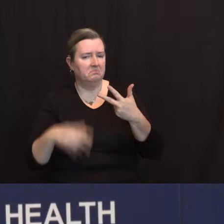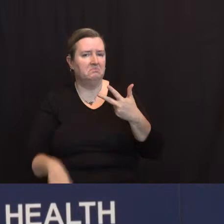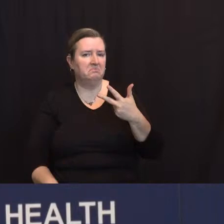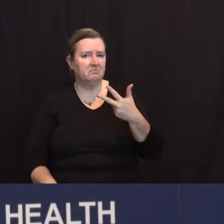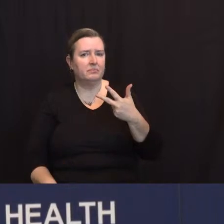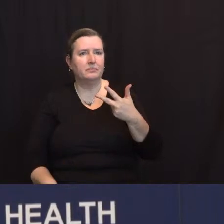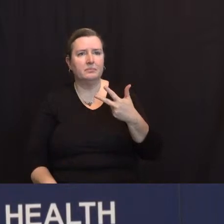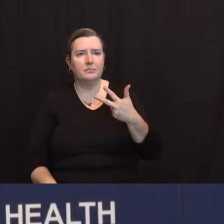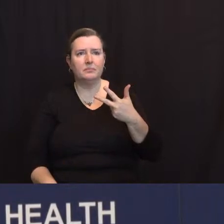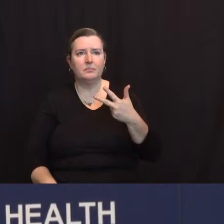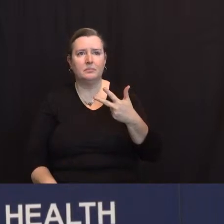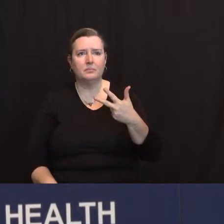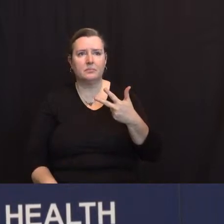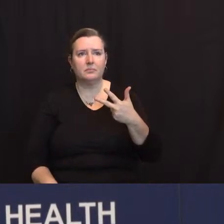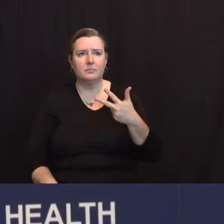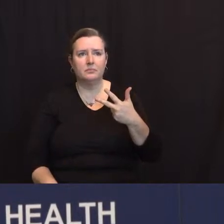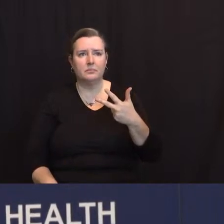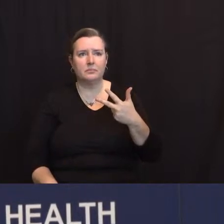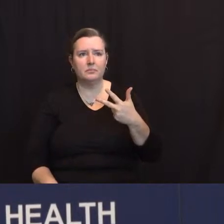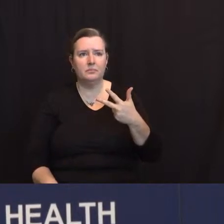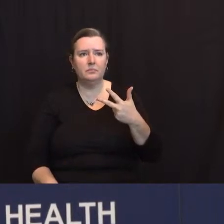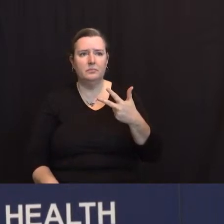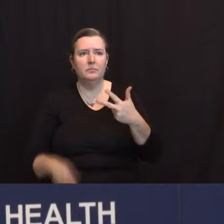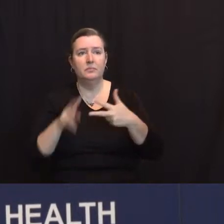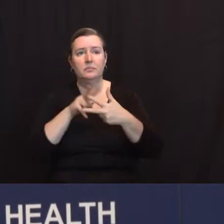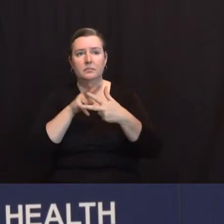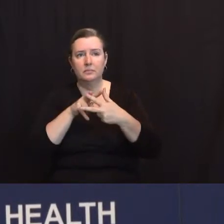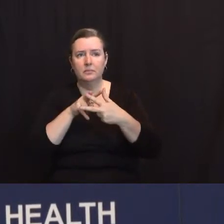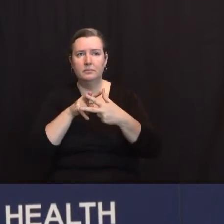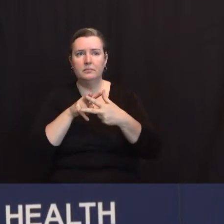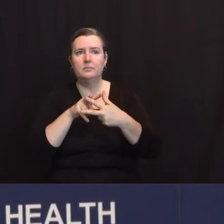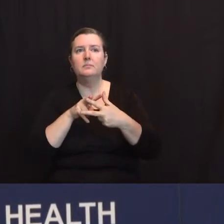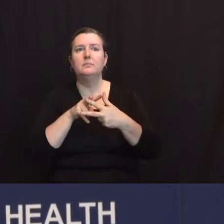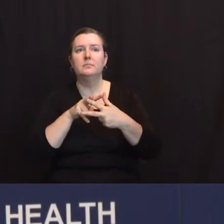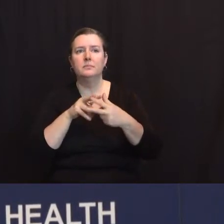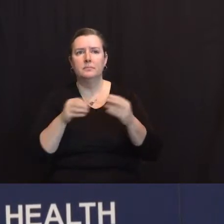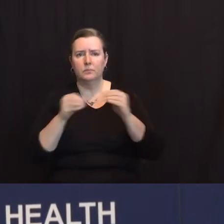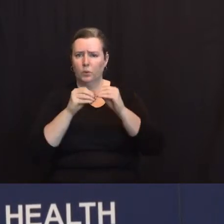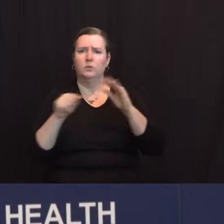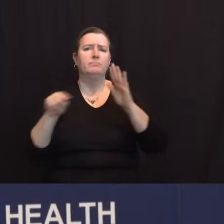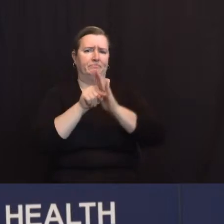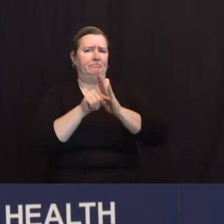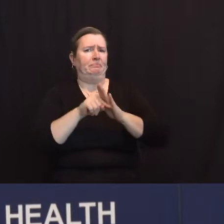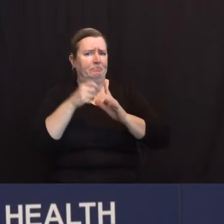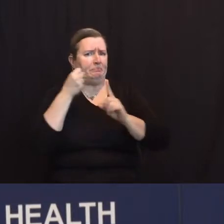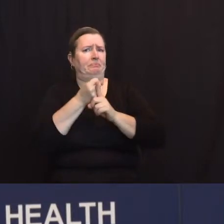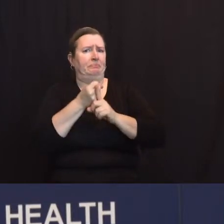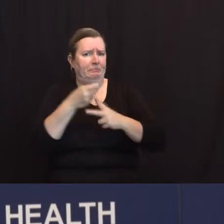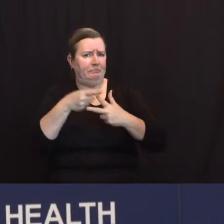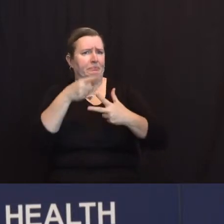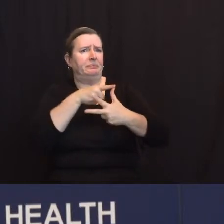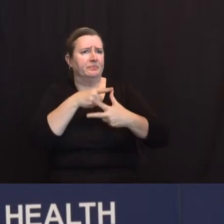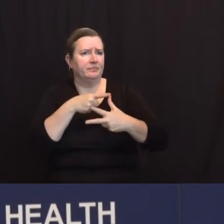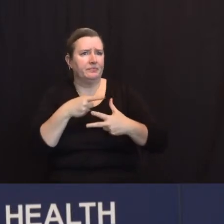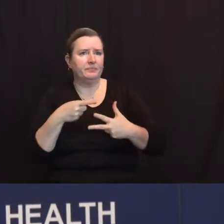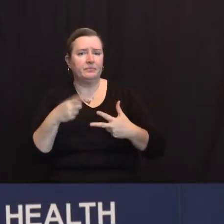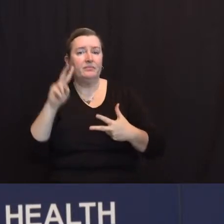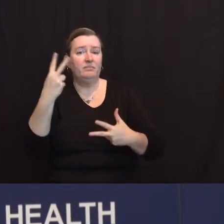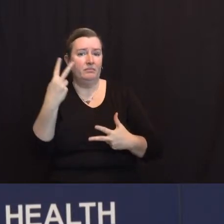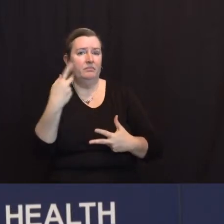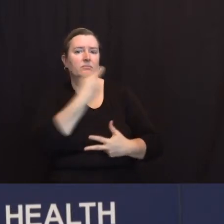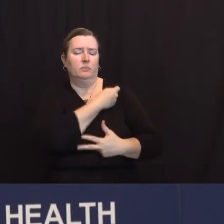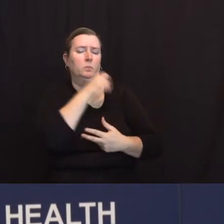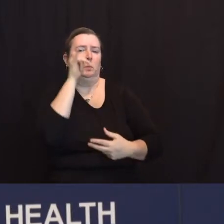vaccines, which tend to have more, and even more so with the second. So there are attributes of the